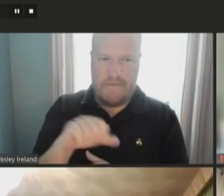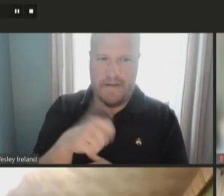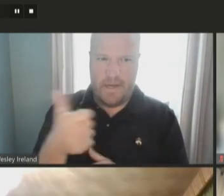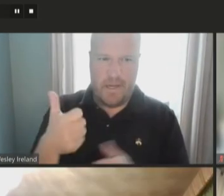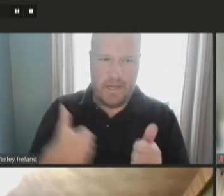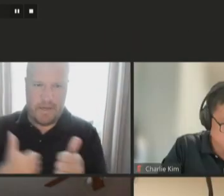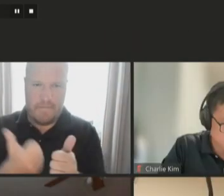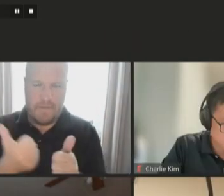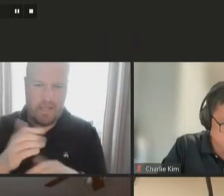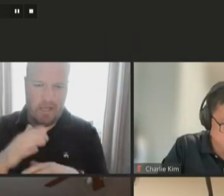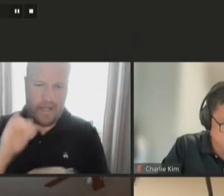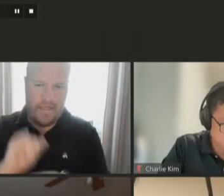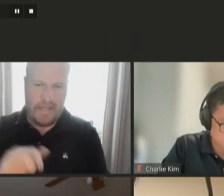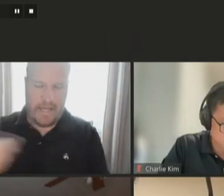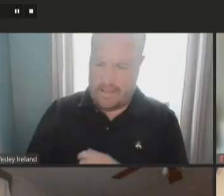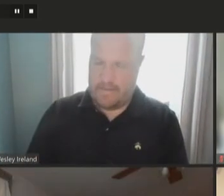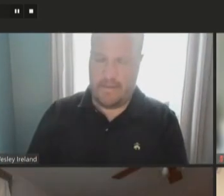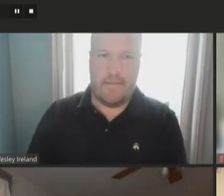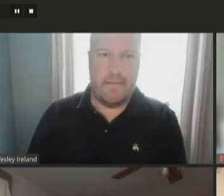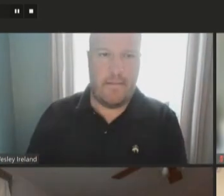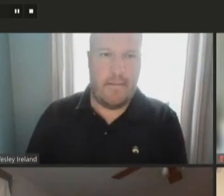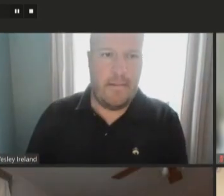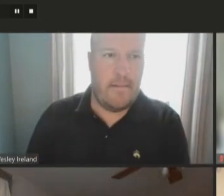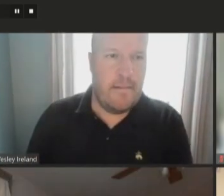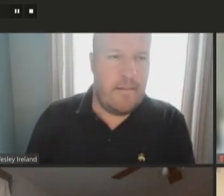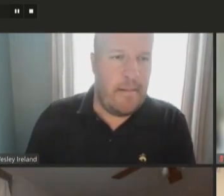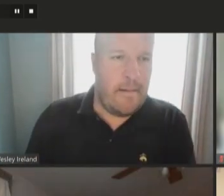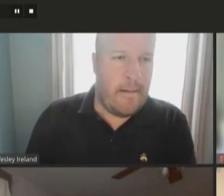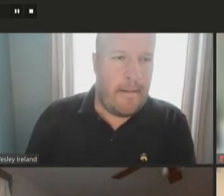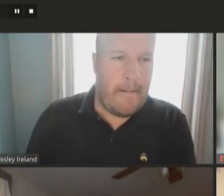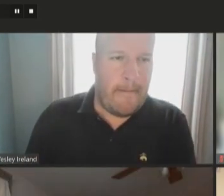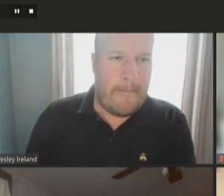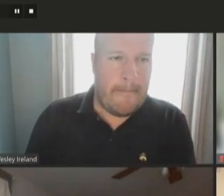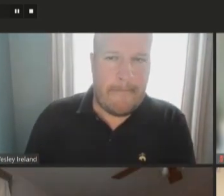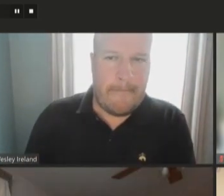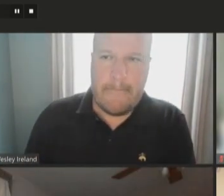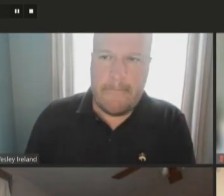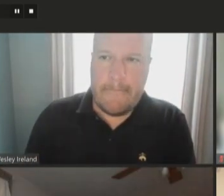BCIL. So Jerry, do you have any follow-up information for us?